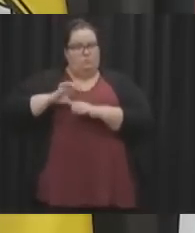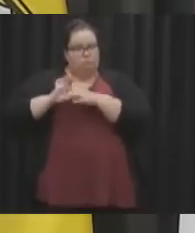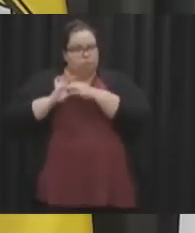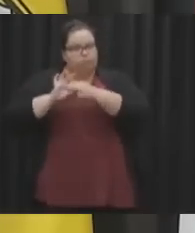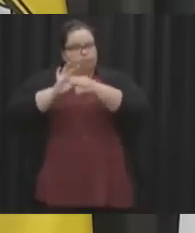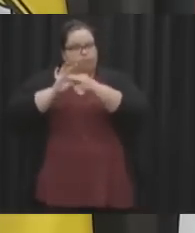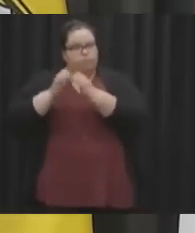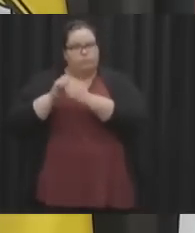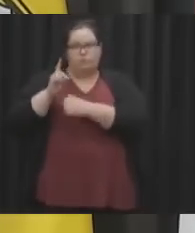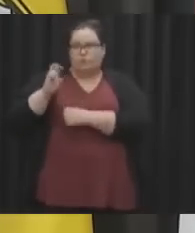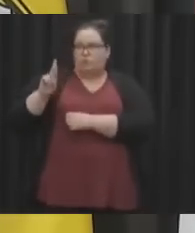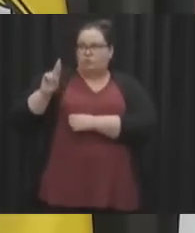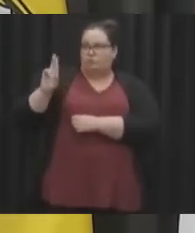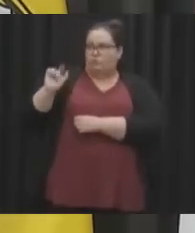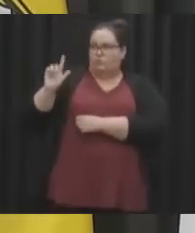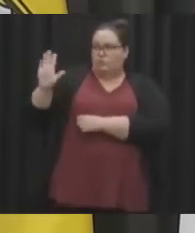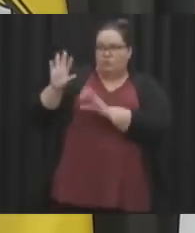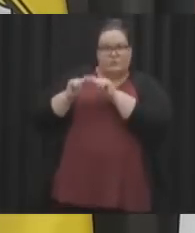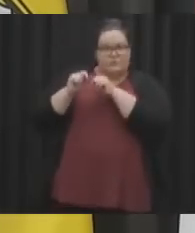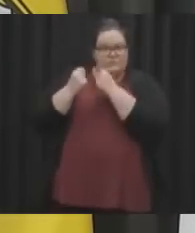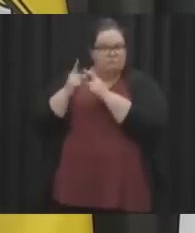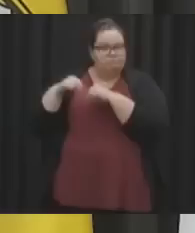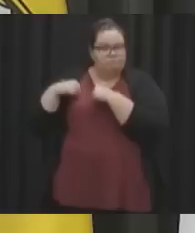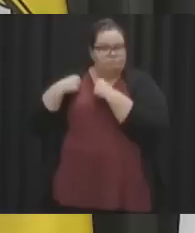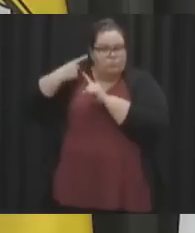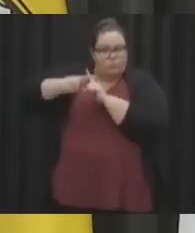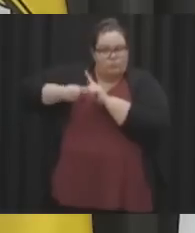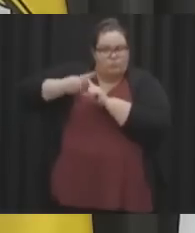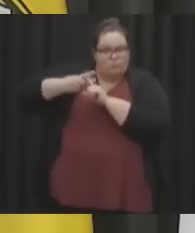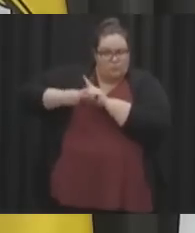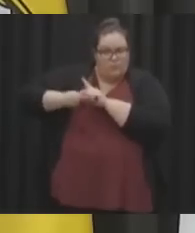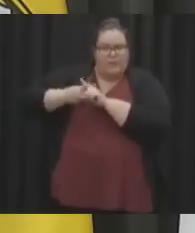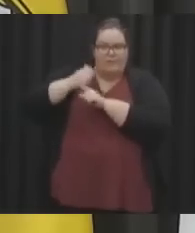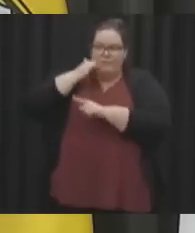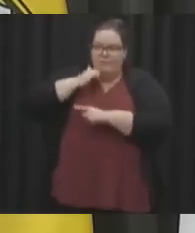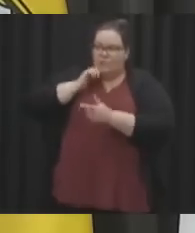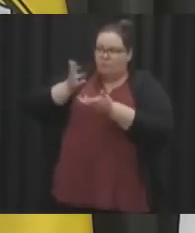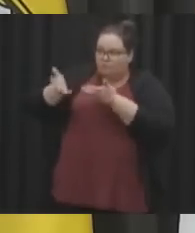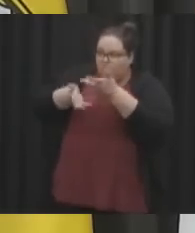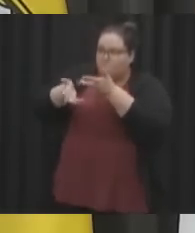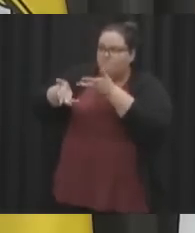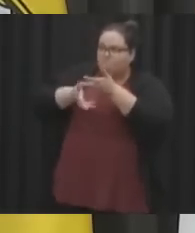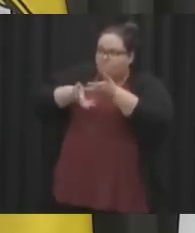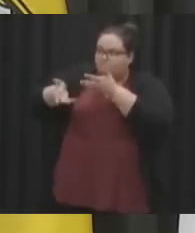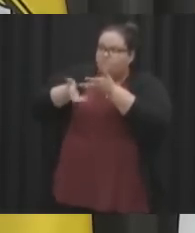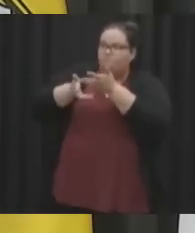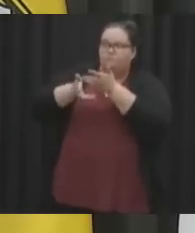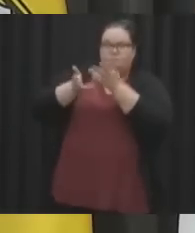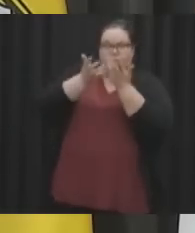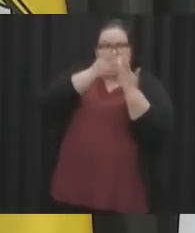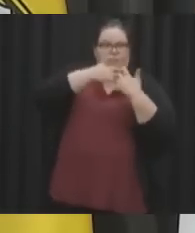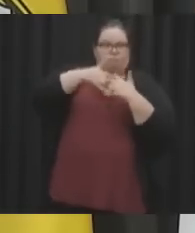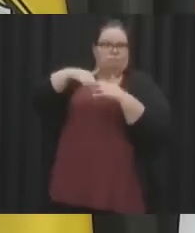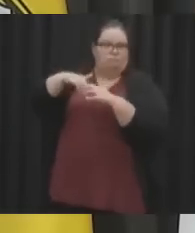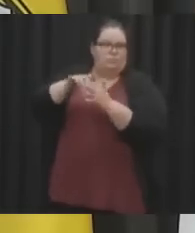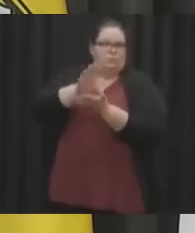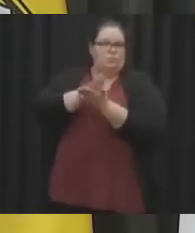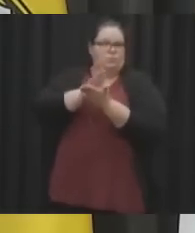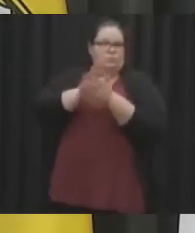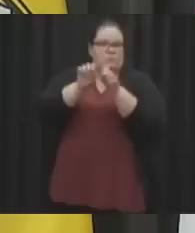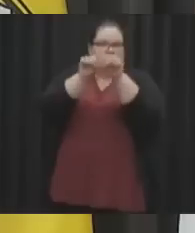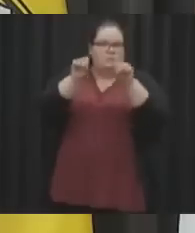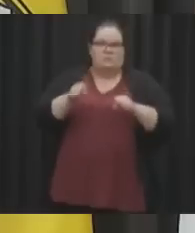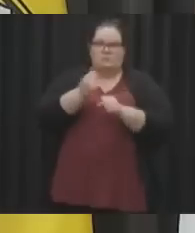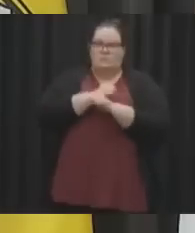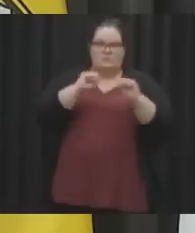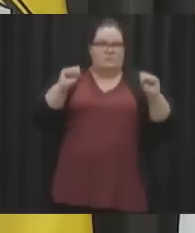you as parents watching today, no news is good news when it comes to hearing from public health.